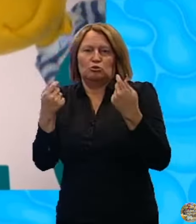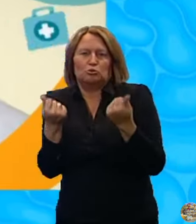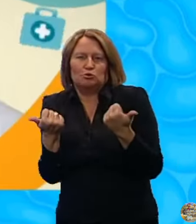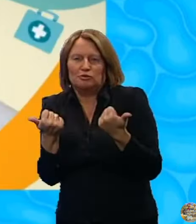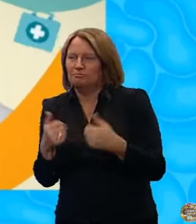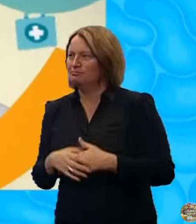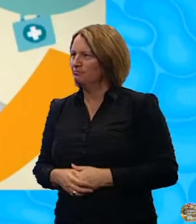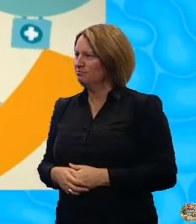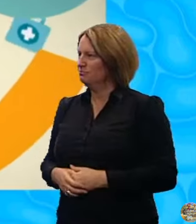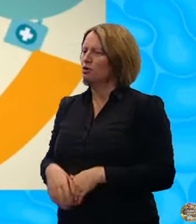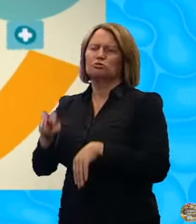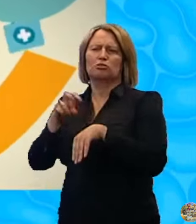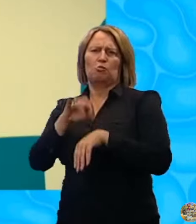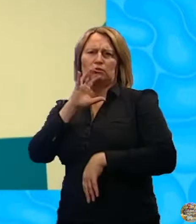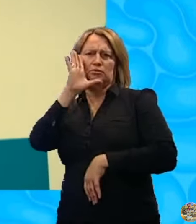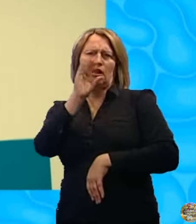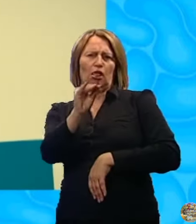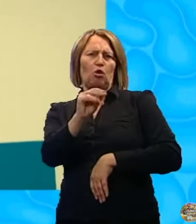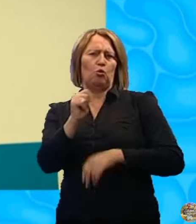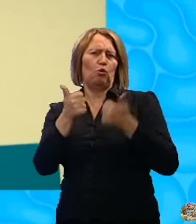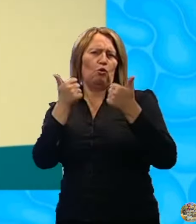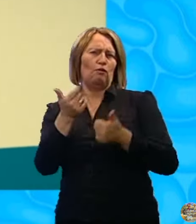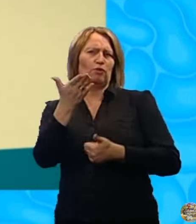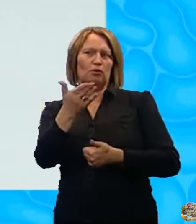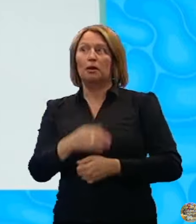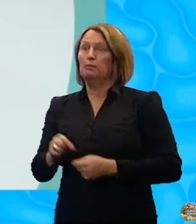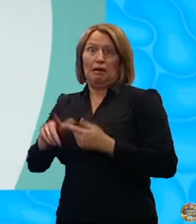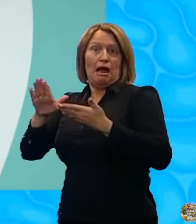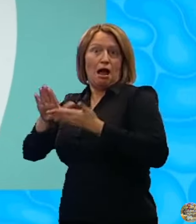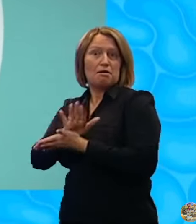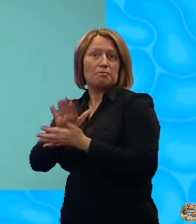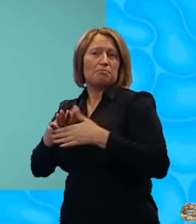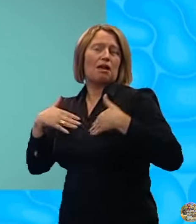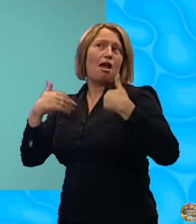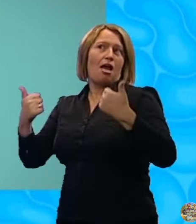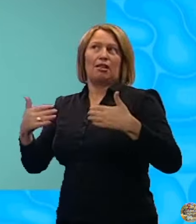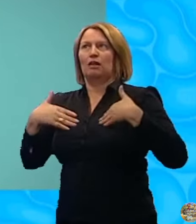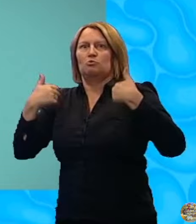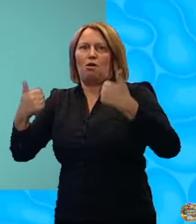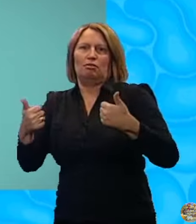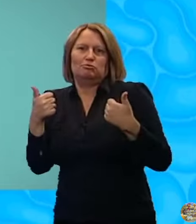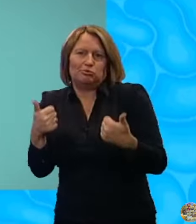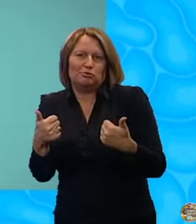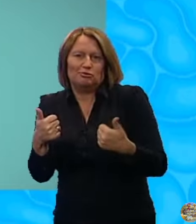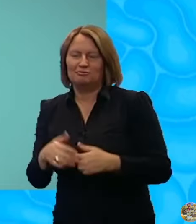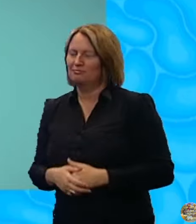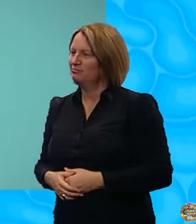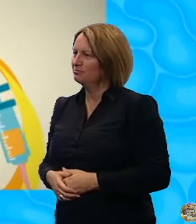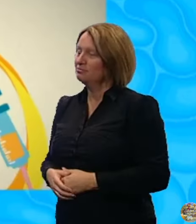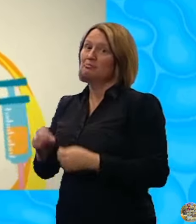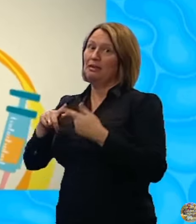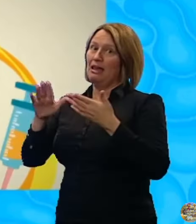The doctor will tell you what is good for you. Be happy, be healthy, and get well soon.